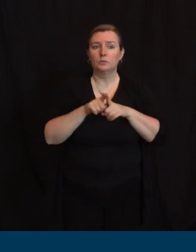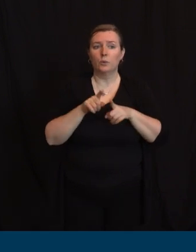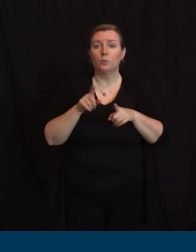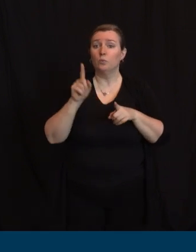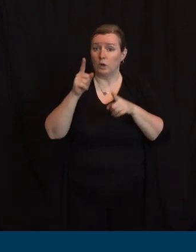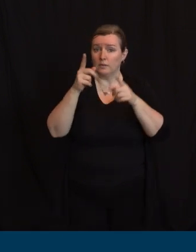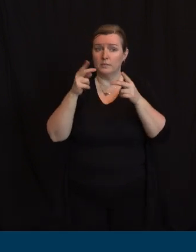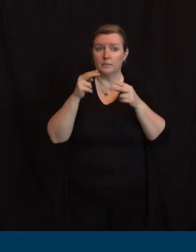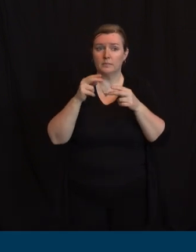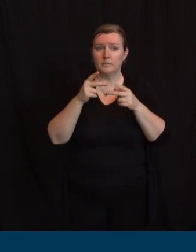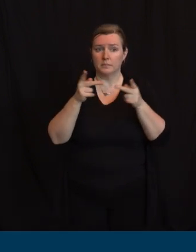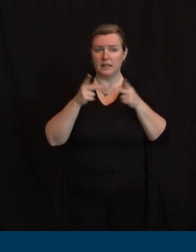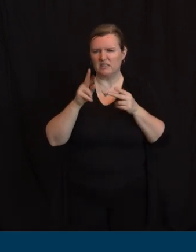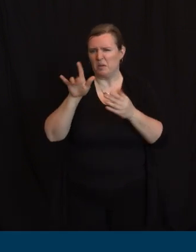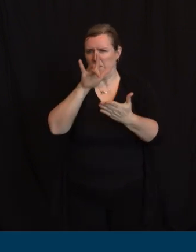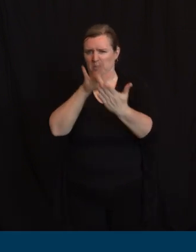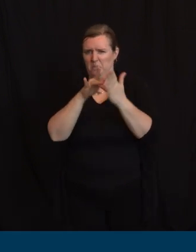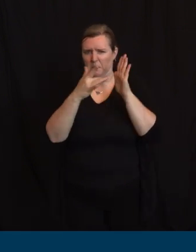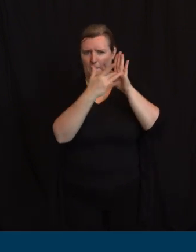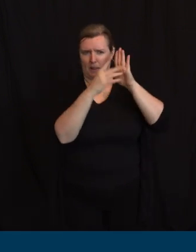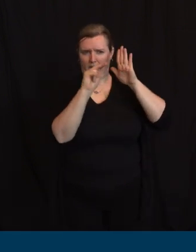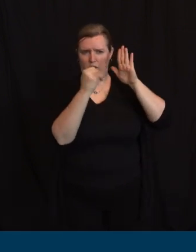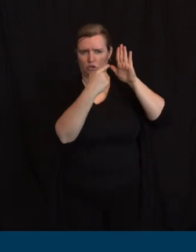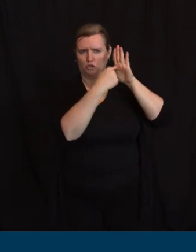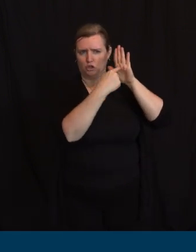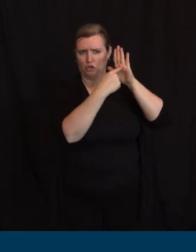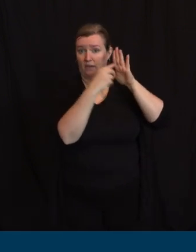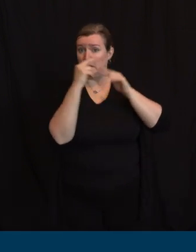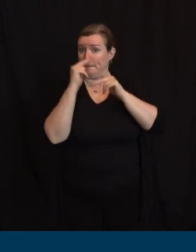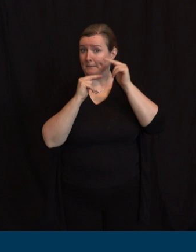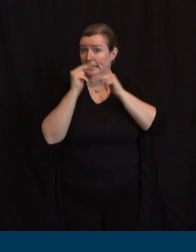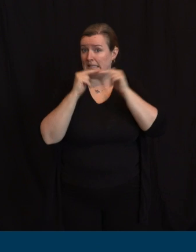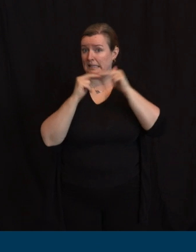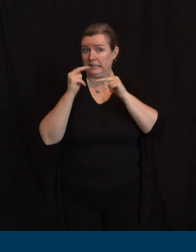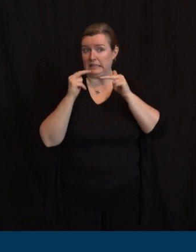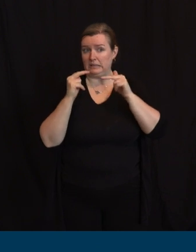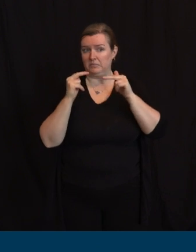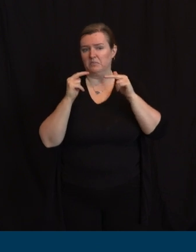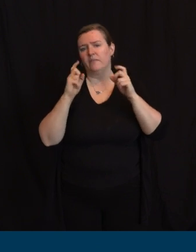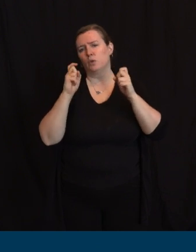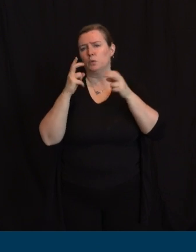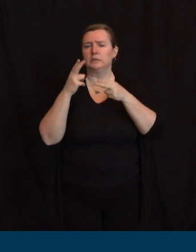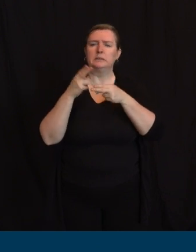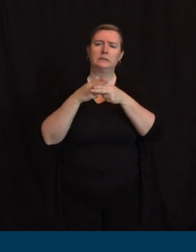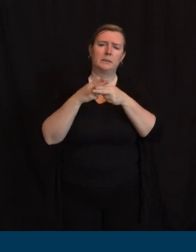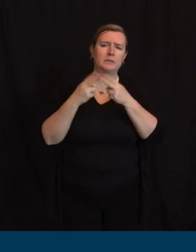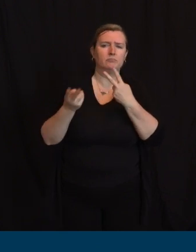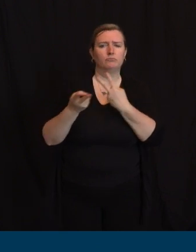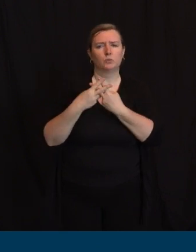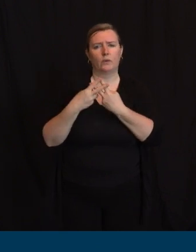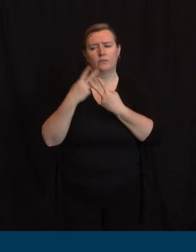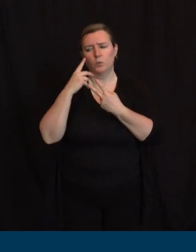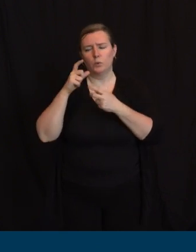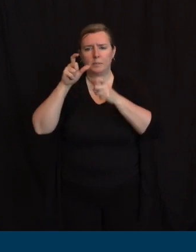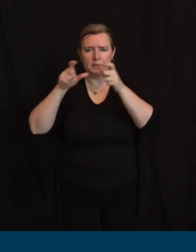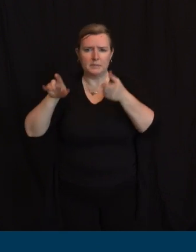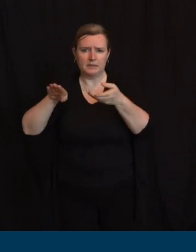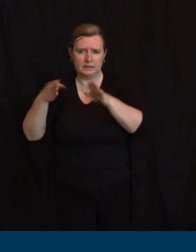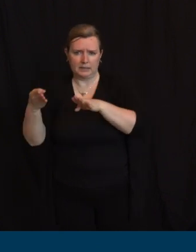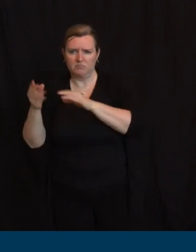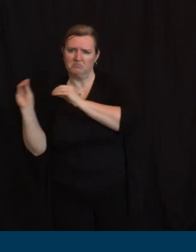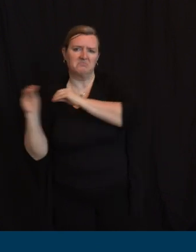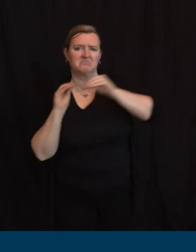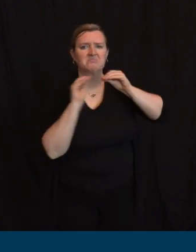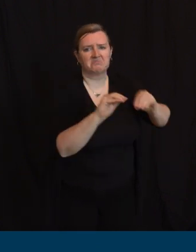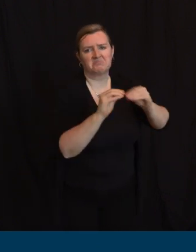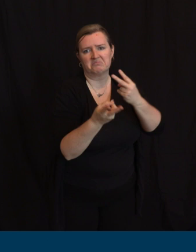serve as temporary storage for decedents. The process, whether a hospital has their own trailer